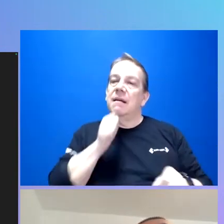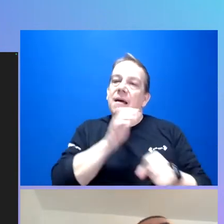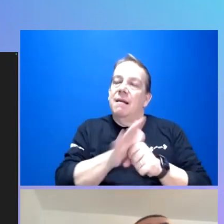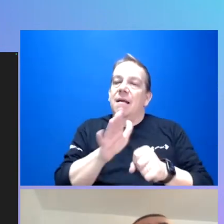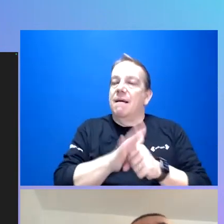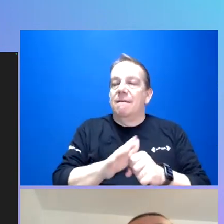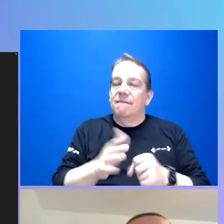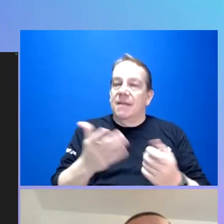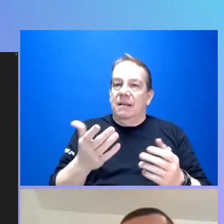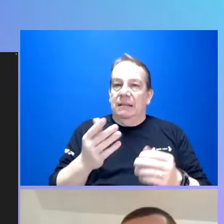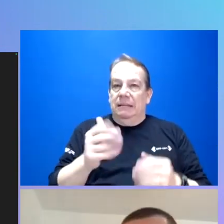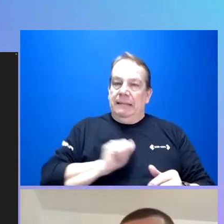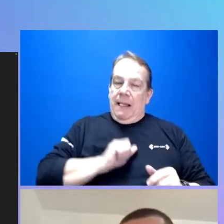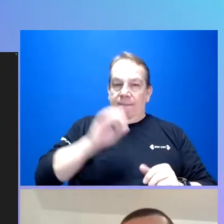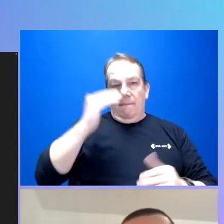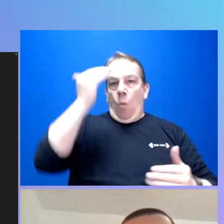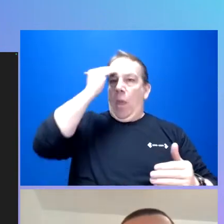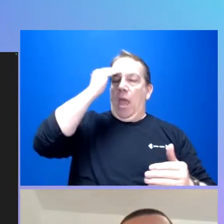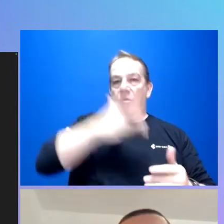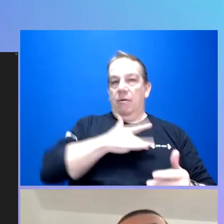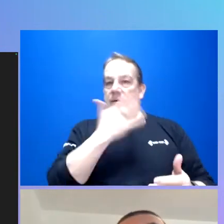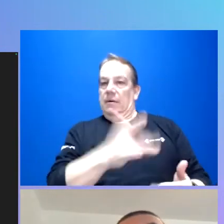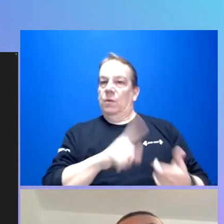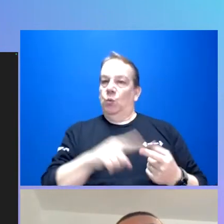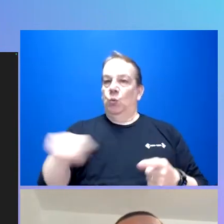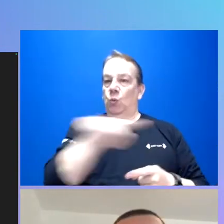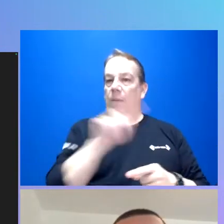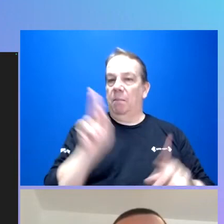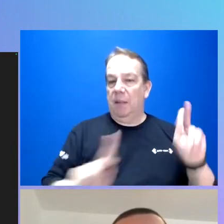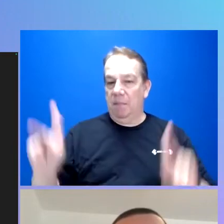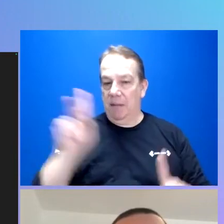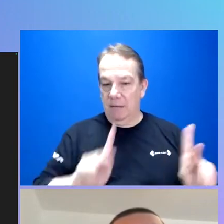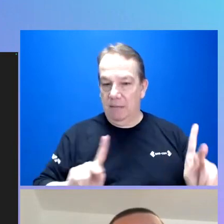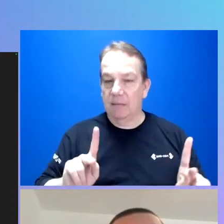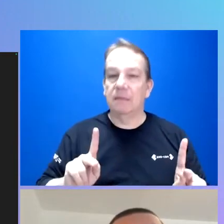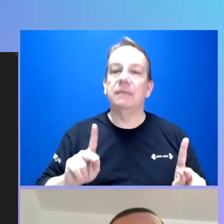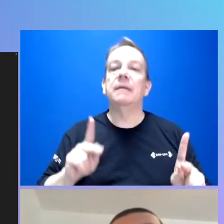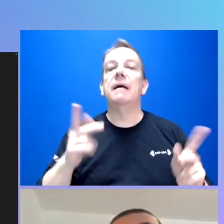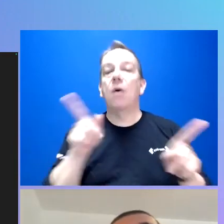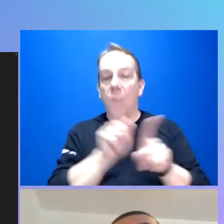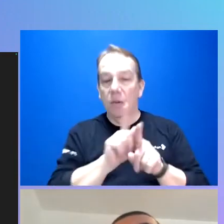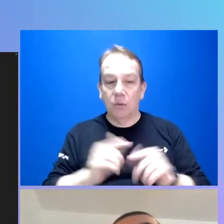arrows are pointing downwards towards the expression lack of social skills.